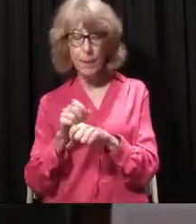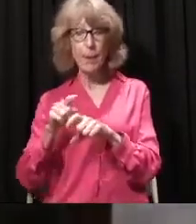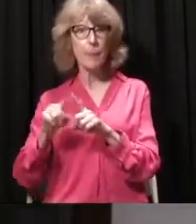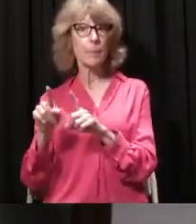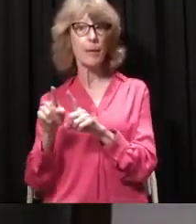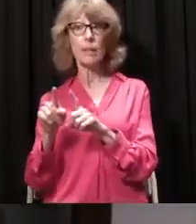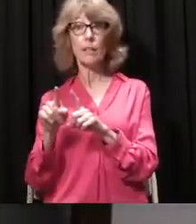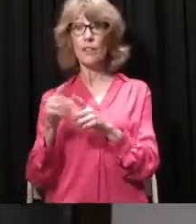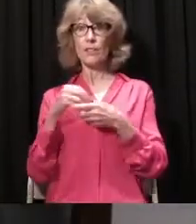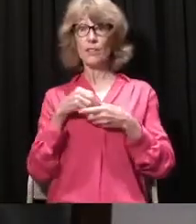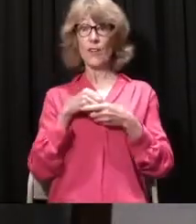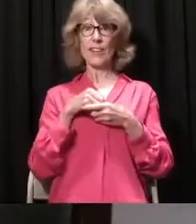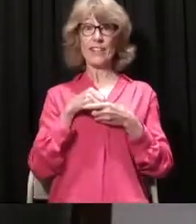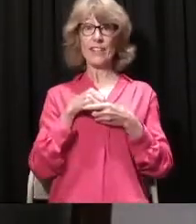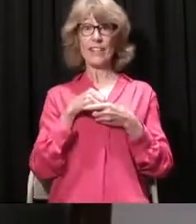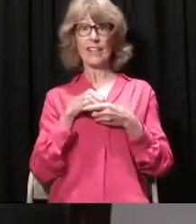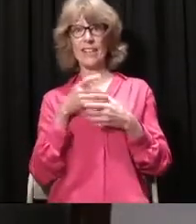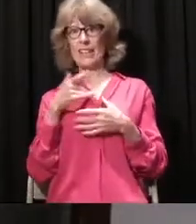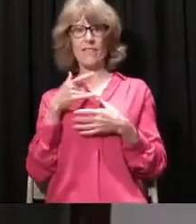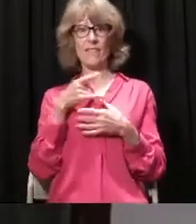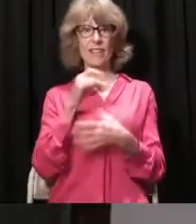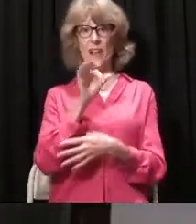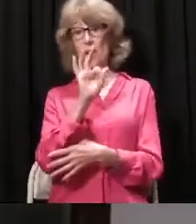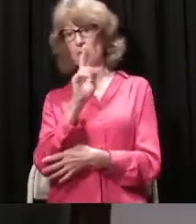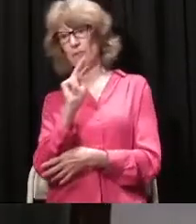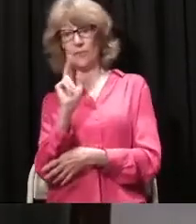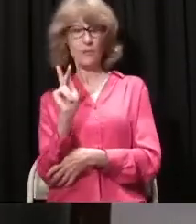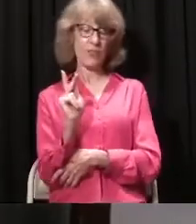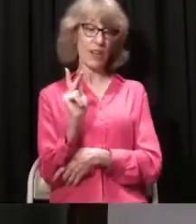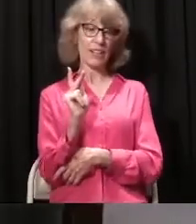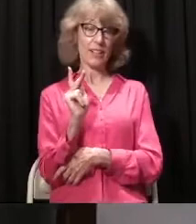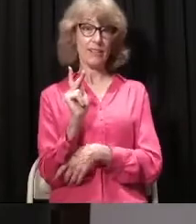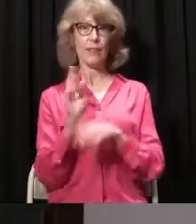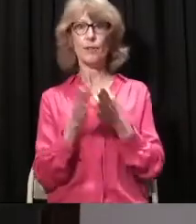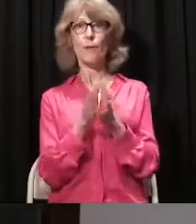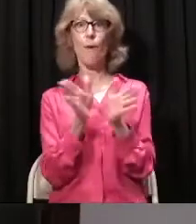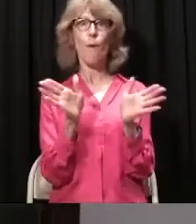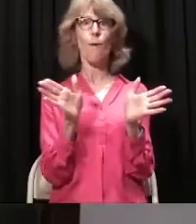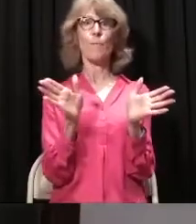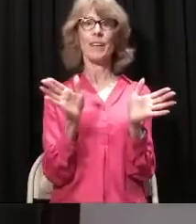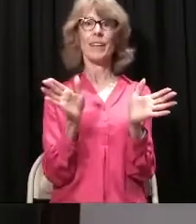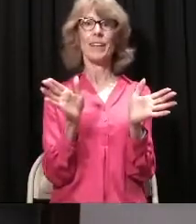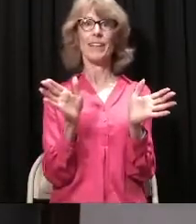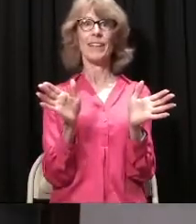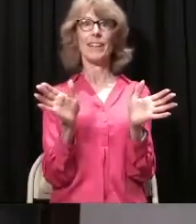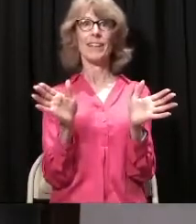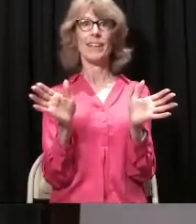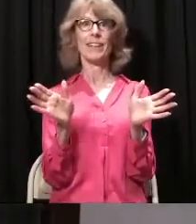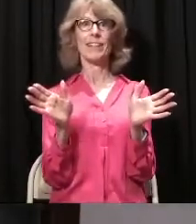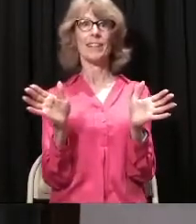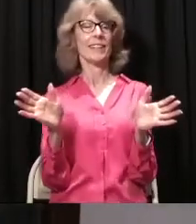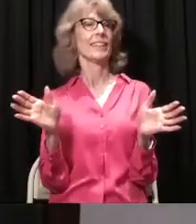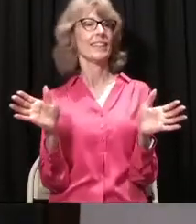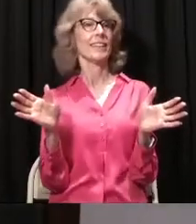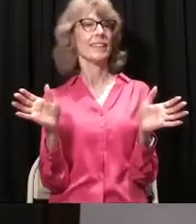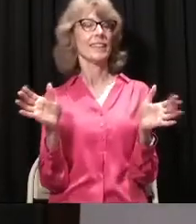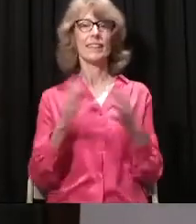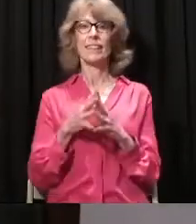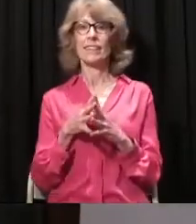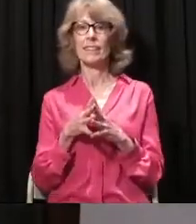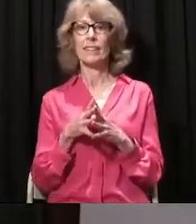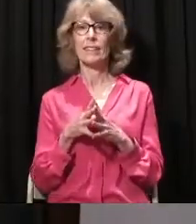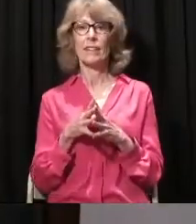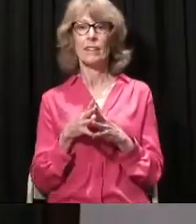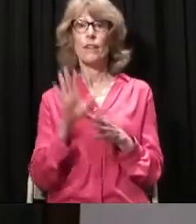notice, first thing to notice here is this is really open. So this is closed. But there's openness here. And so when